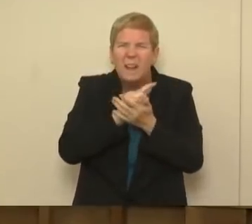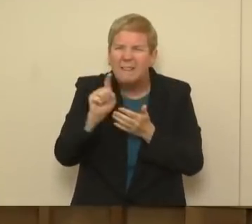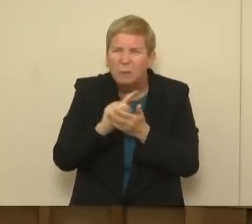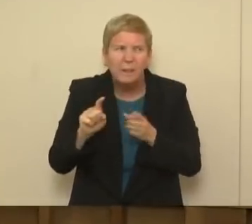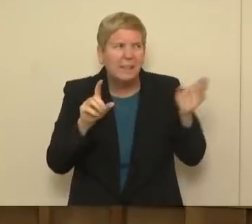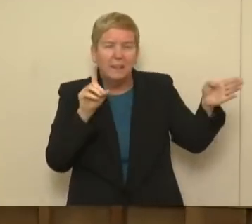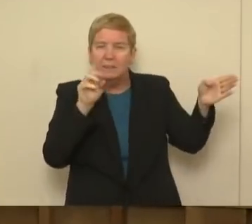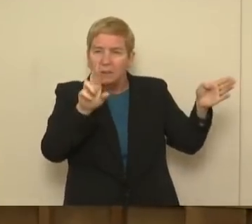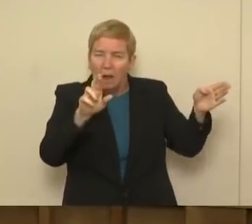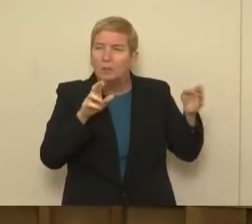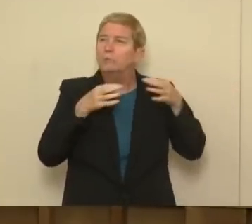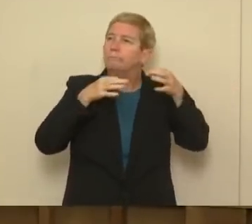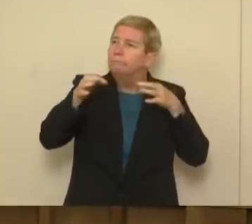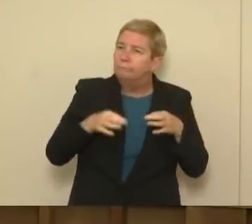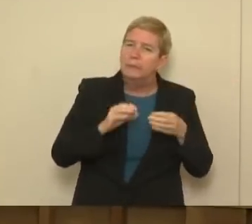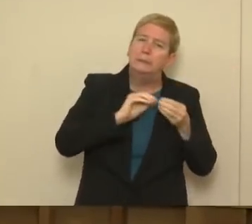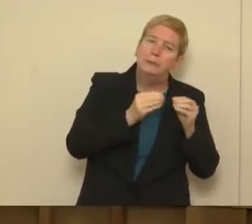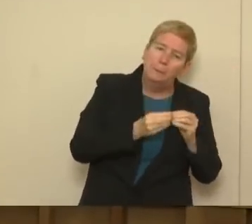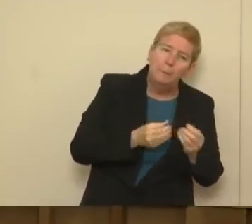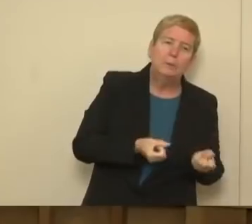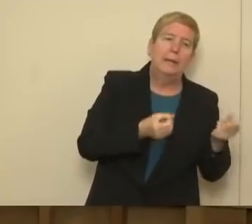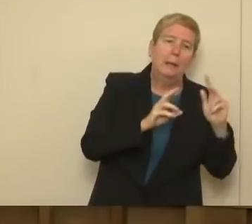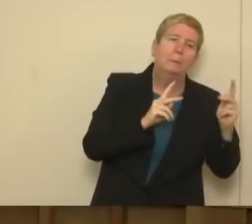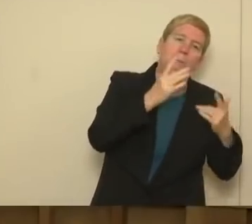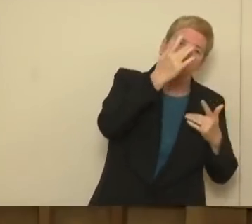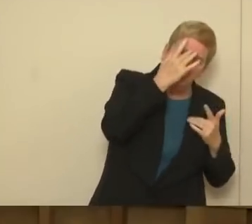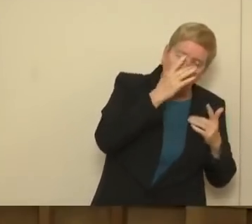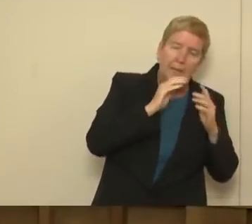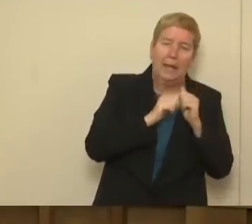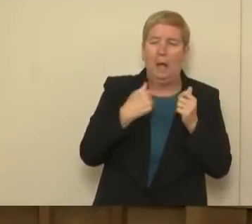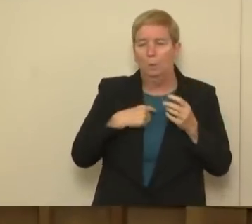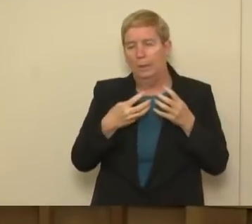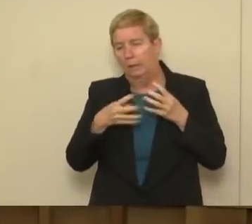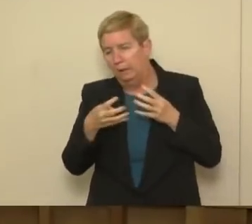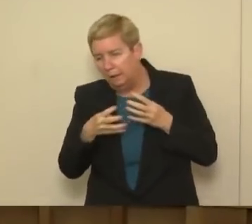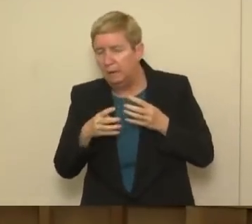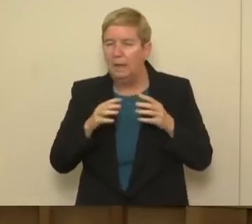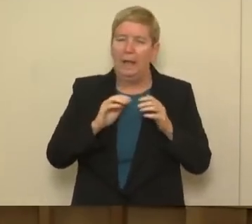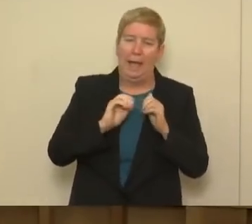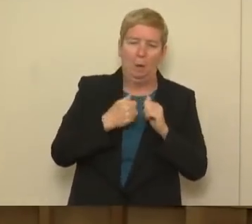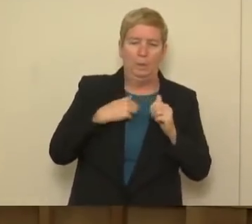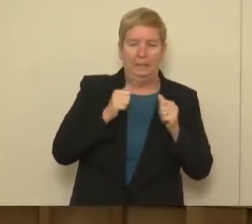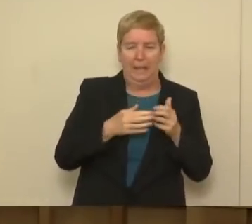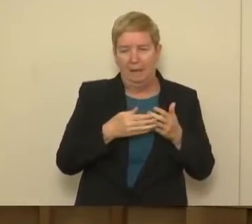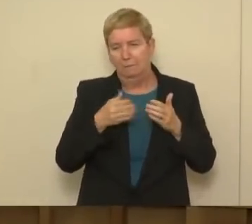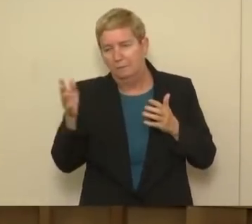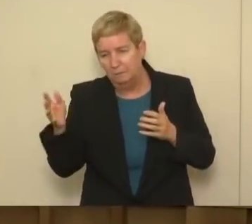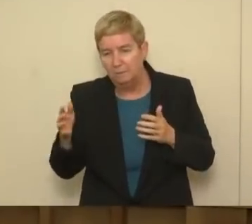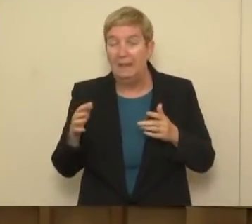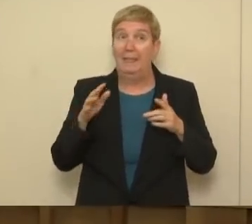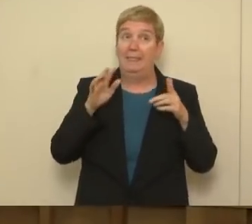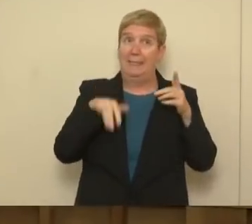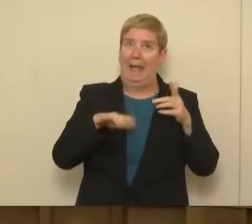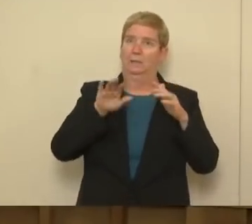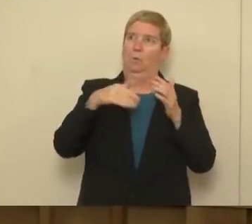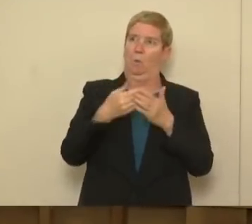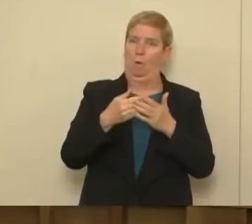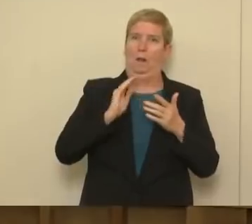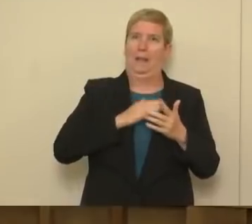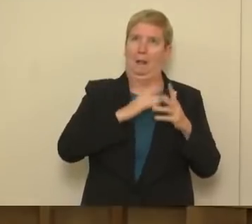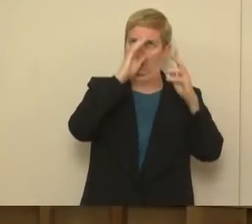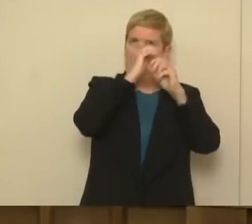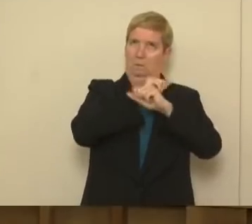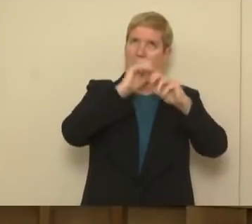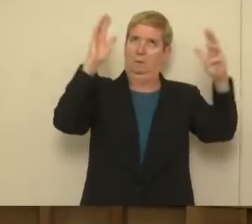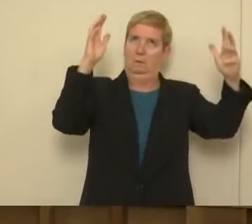criteria, with respect to where we are with our numbers, it's all about for folks to take action. And that's the same that I'll talk about